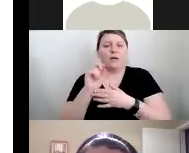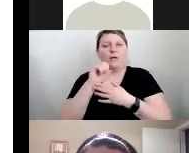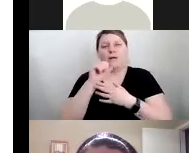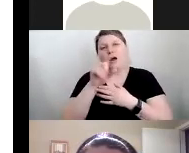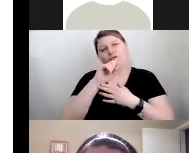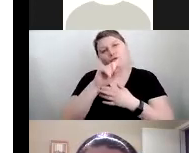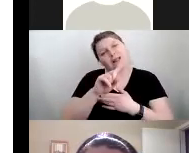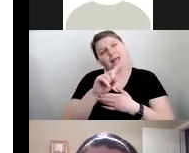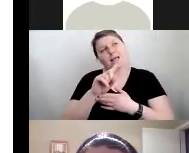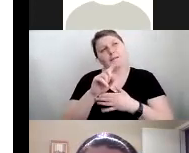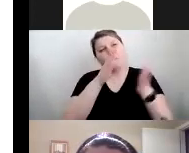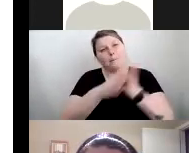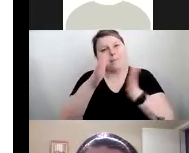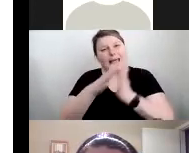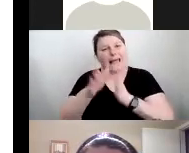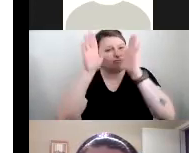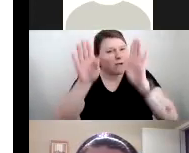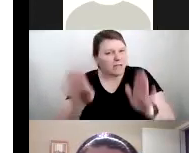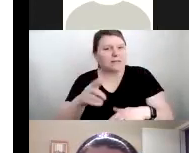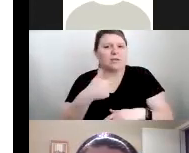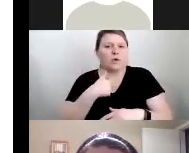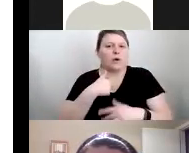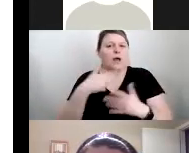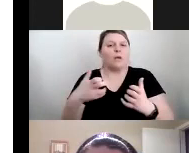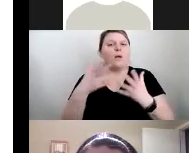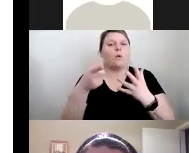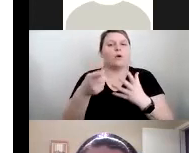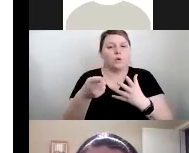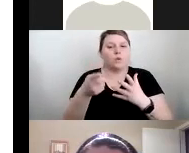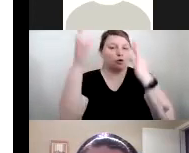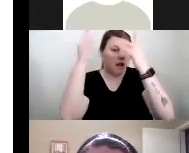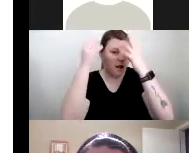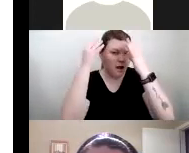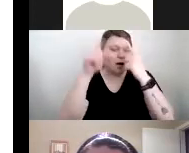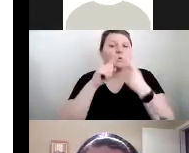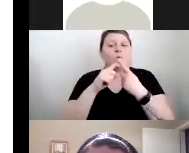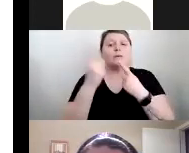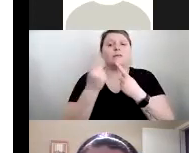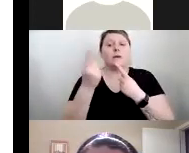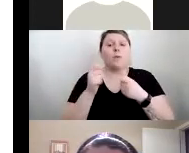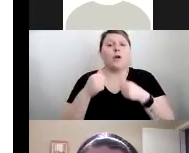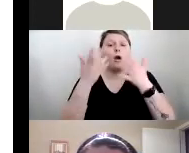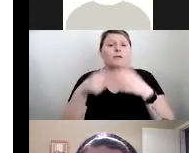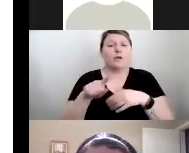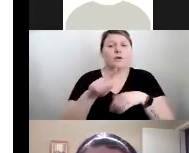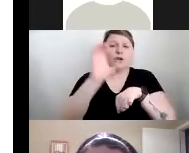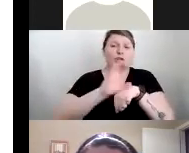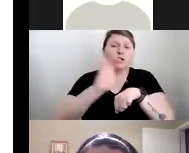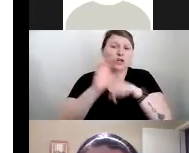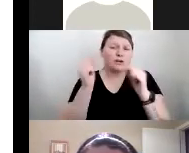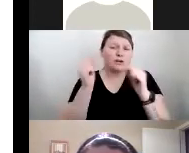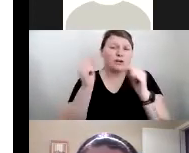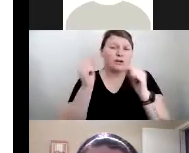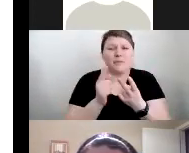fashion. And so it's something that I really want you to think about when somebody offers you that chance to go with your church group or some